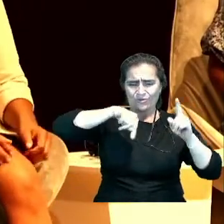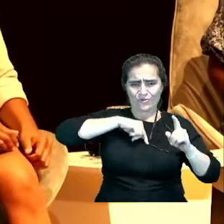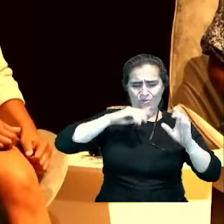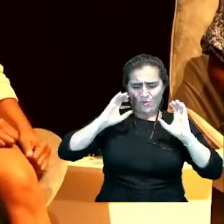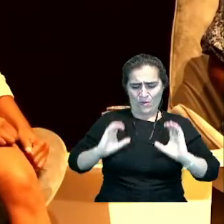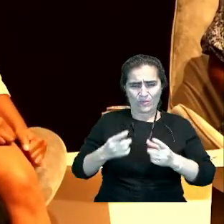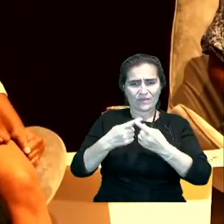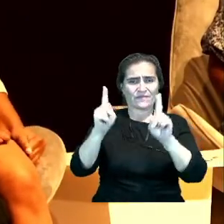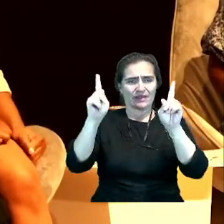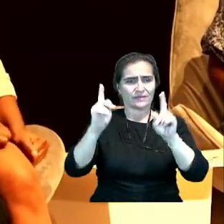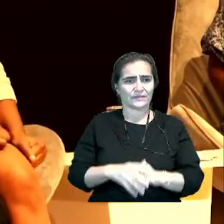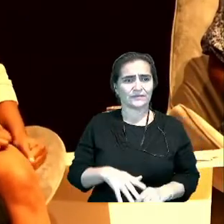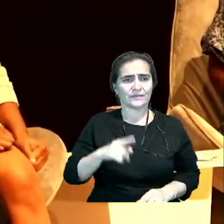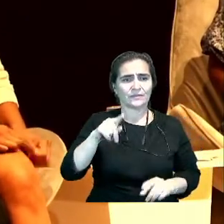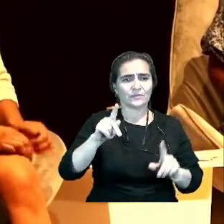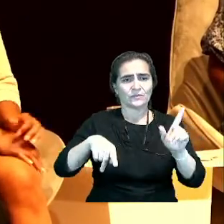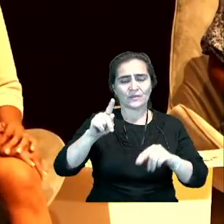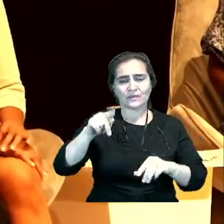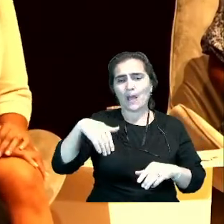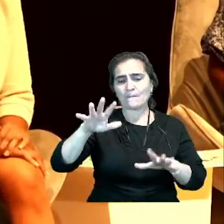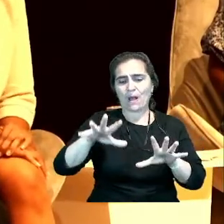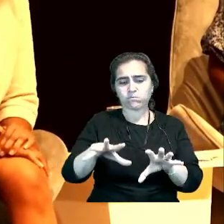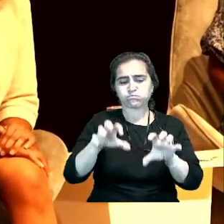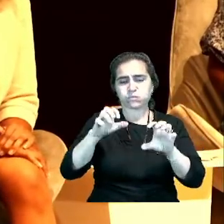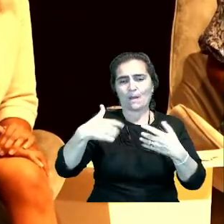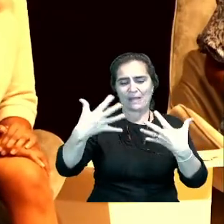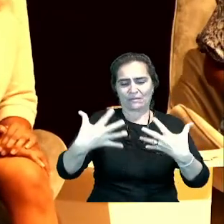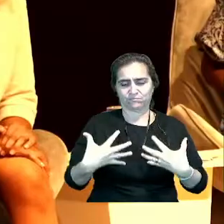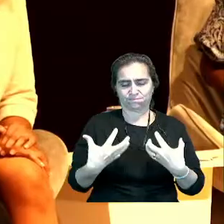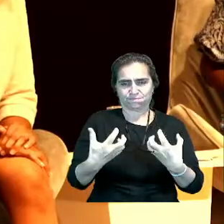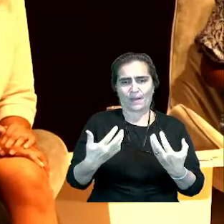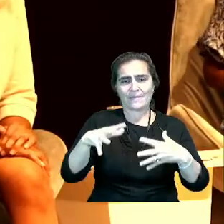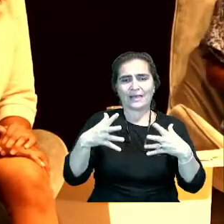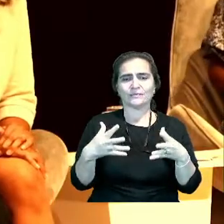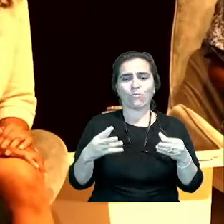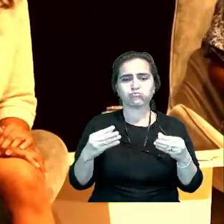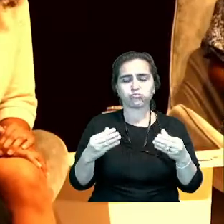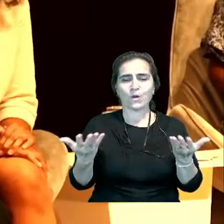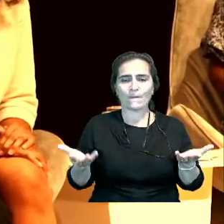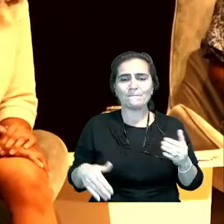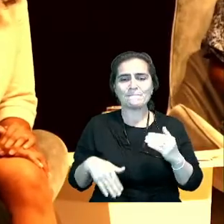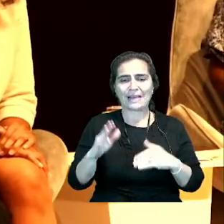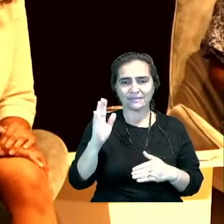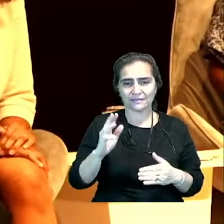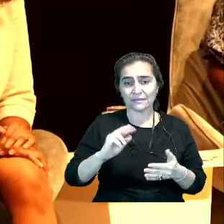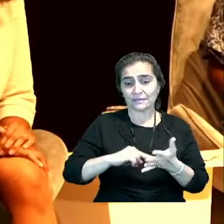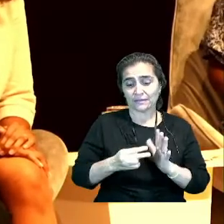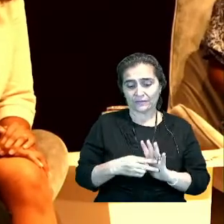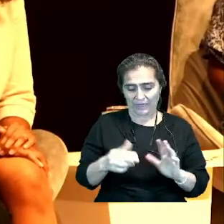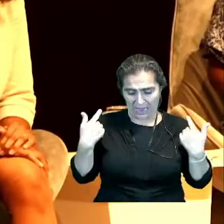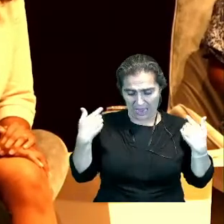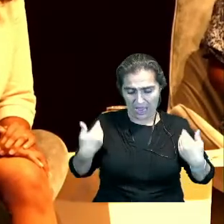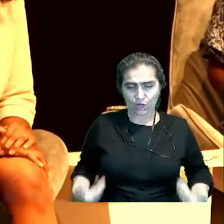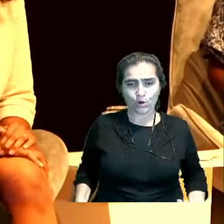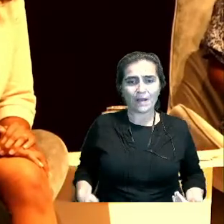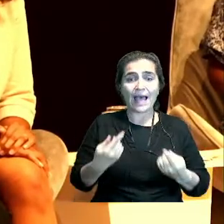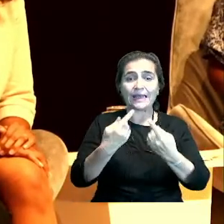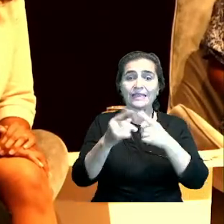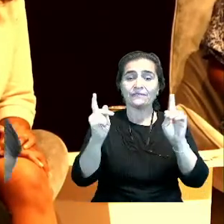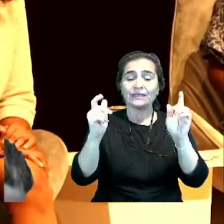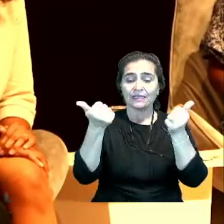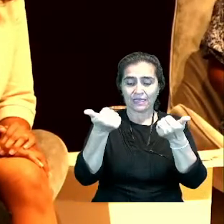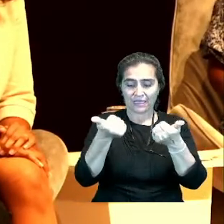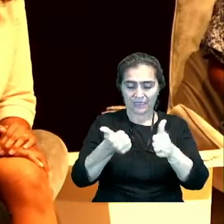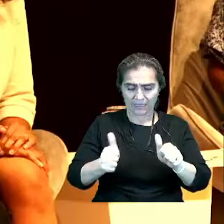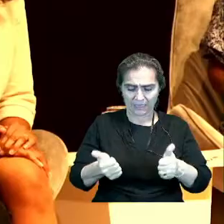country because they're different. We have a larger bum, we have larger